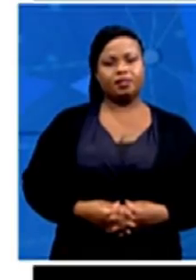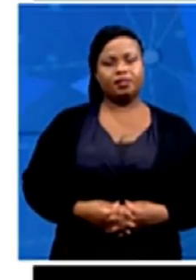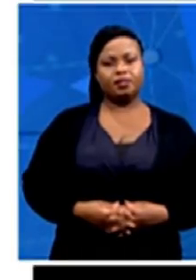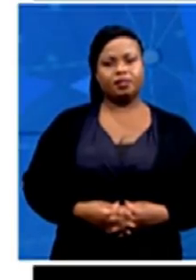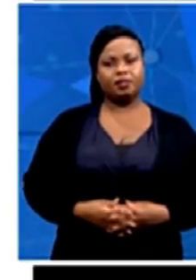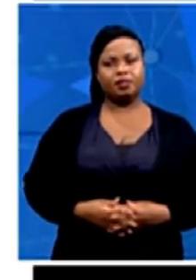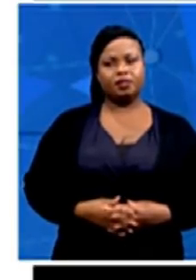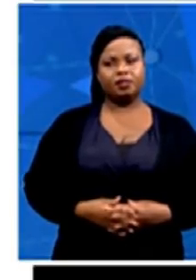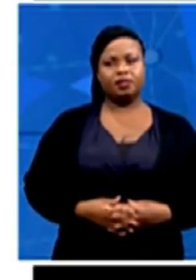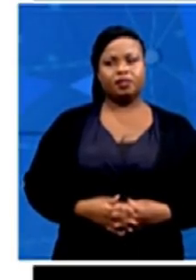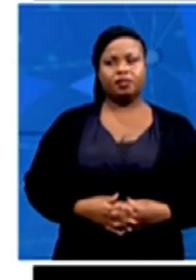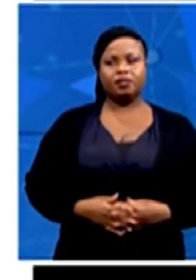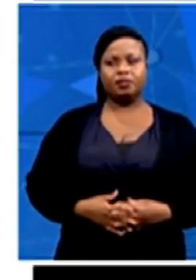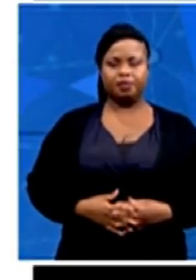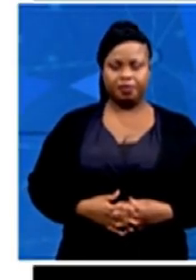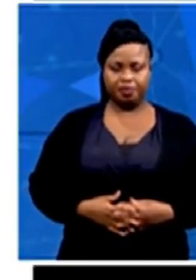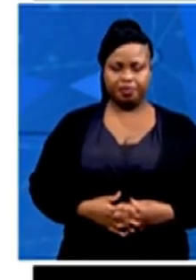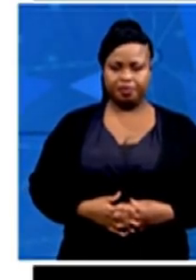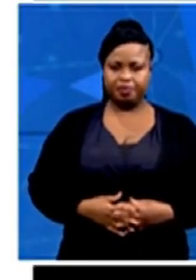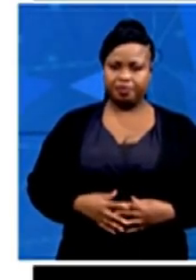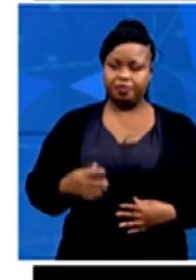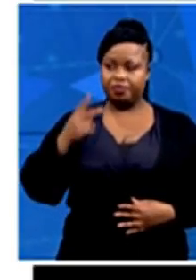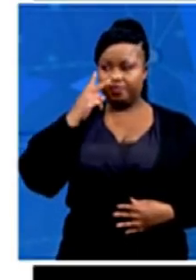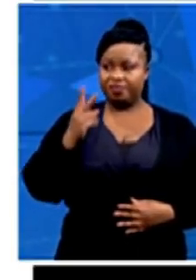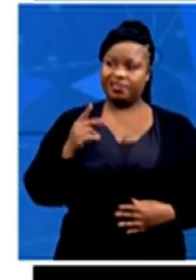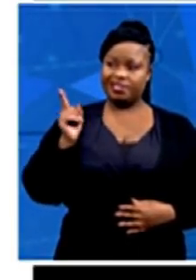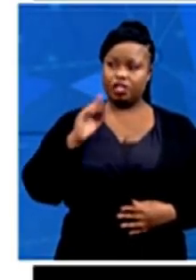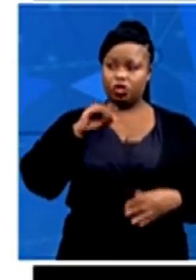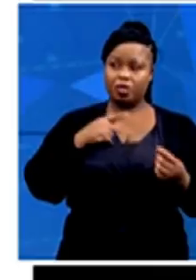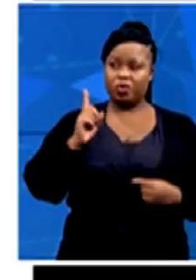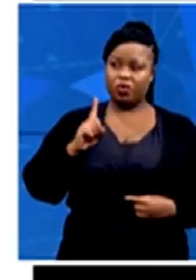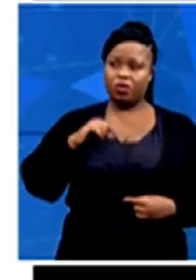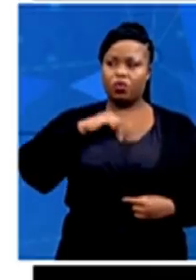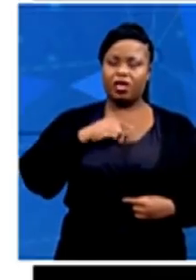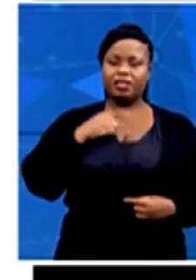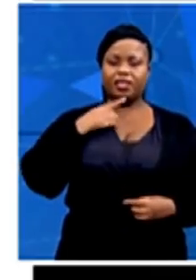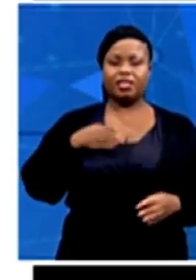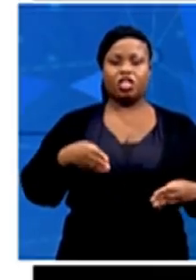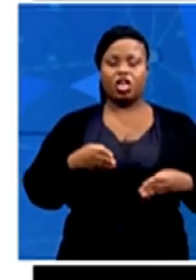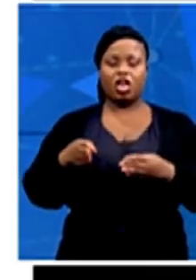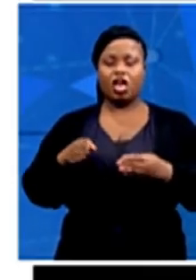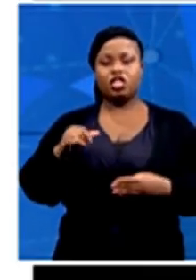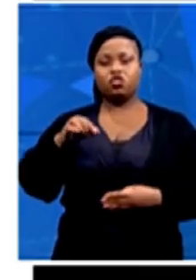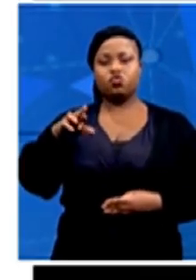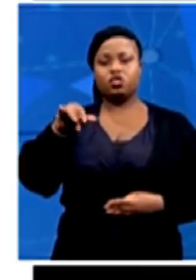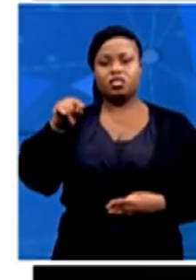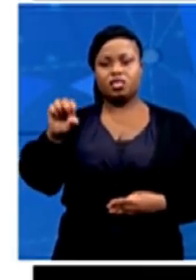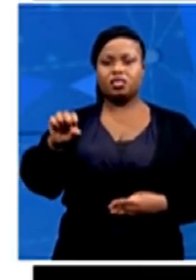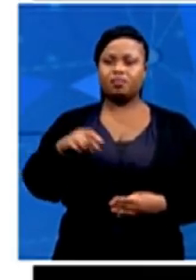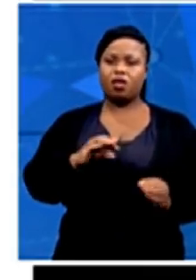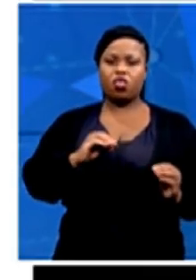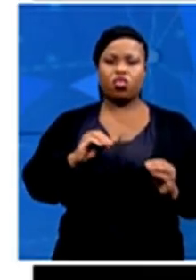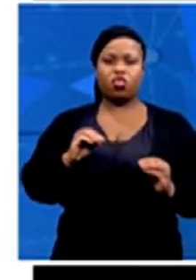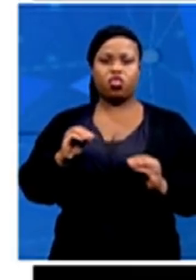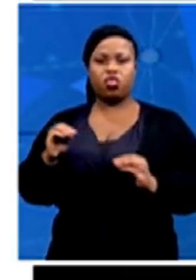what Minister Mbombo was talking about, that the garden route actually had a very delayed, low first wave.